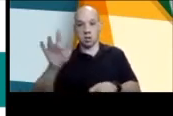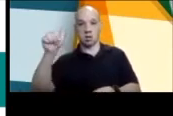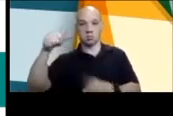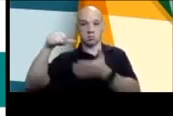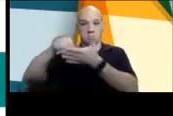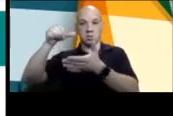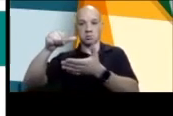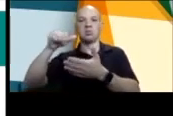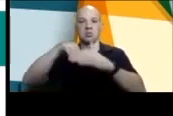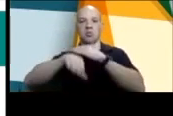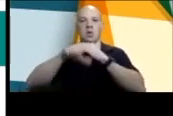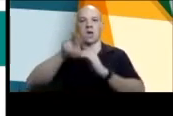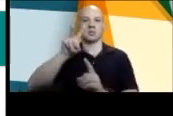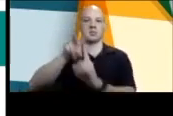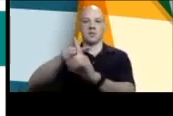file.